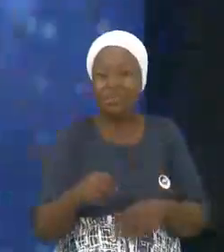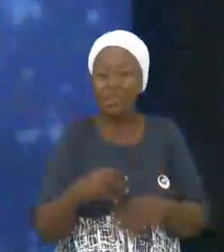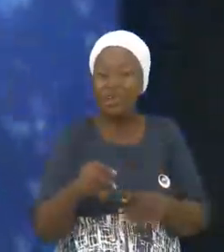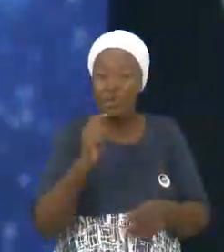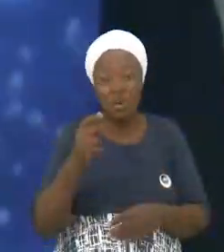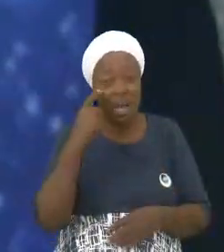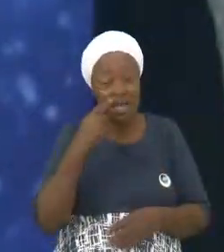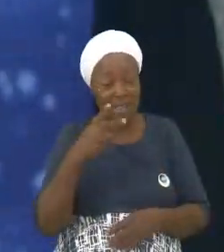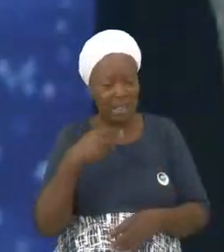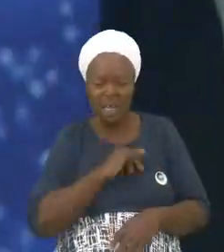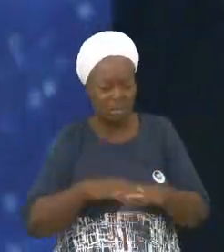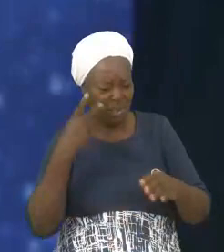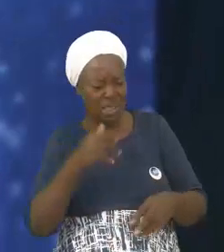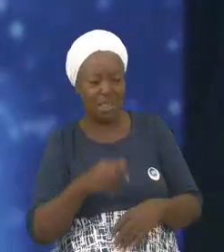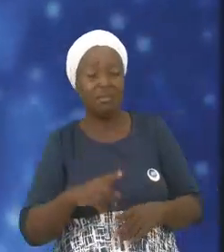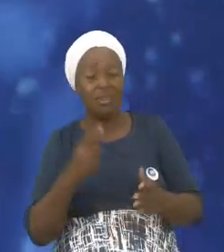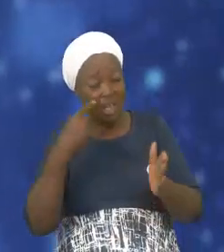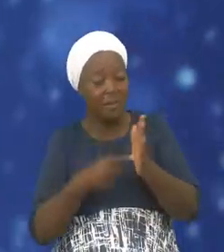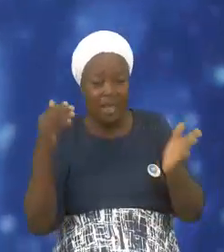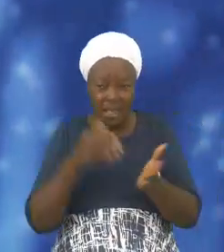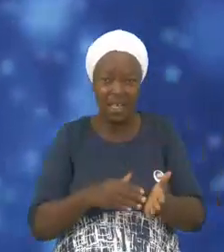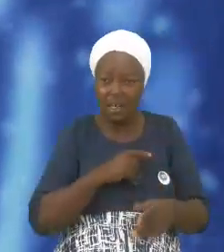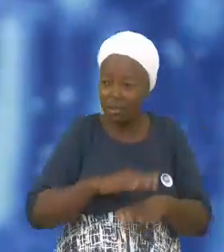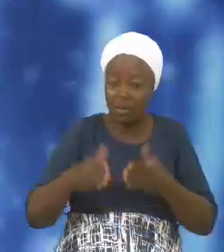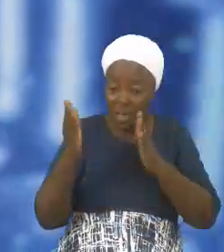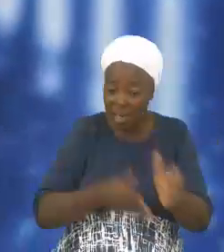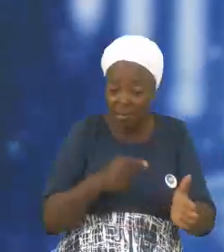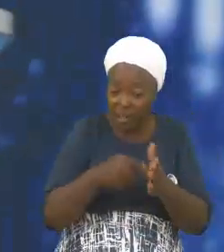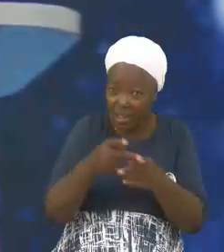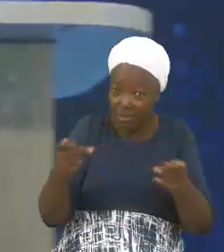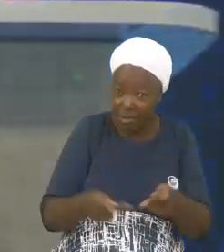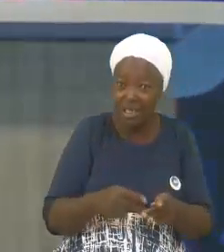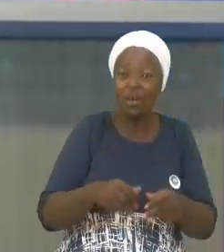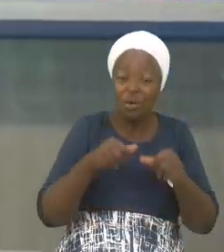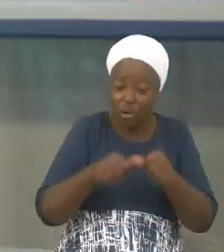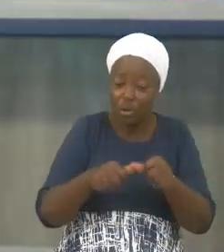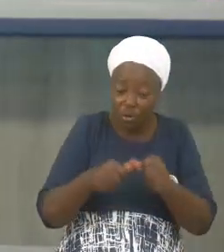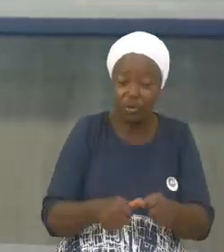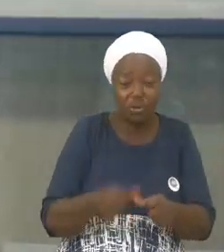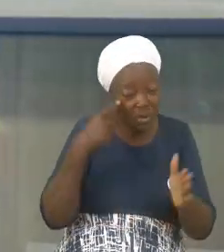nothing, check up again. And don't leave that place. Don't leave that place and check up again.